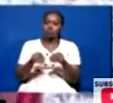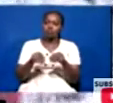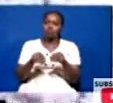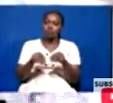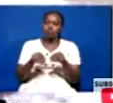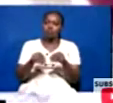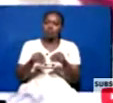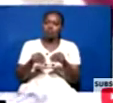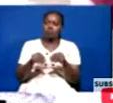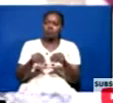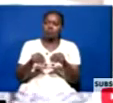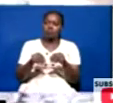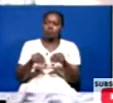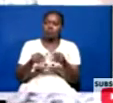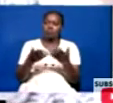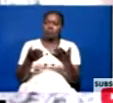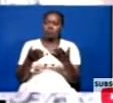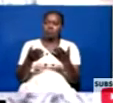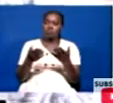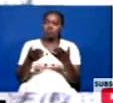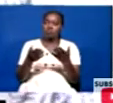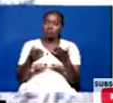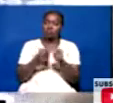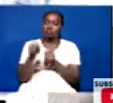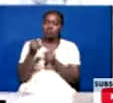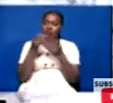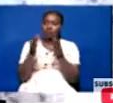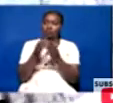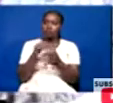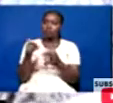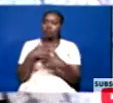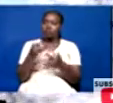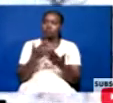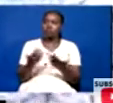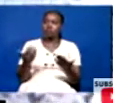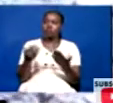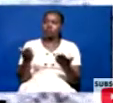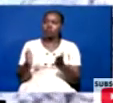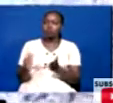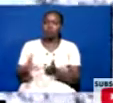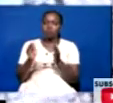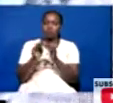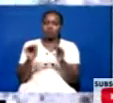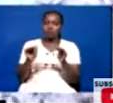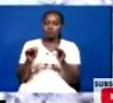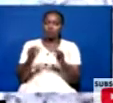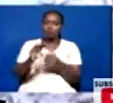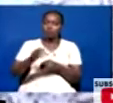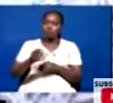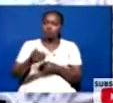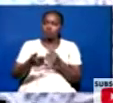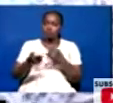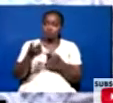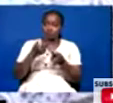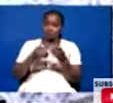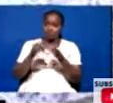all. Omar is not so far. And another interesting thing is how boxes from other constituencies are finding way into